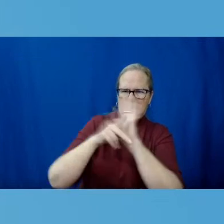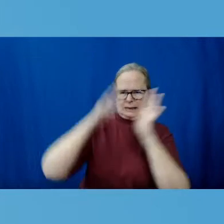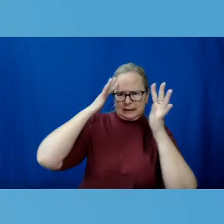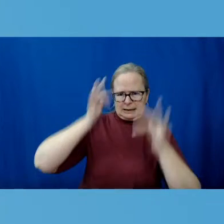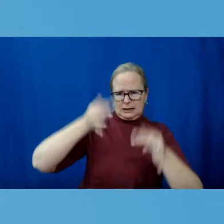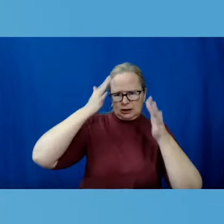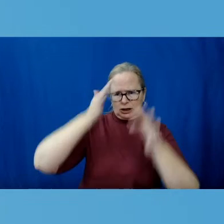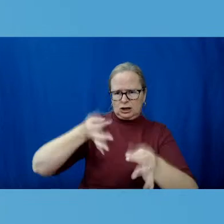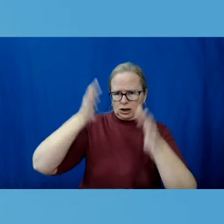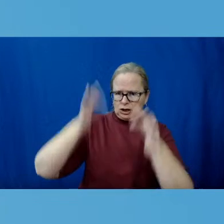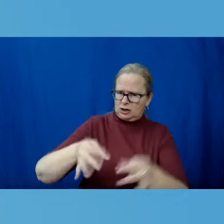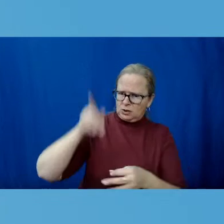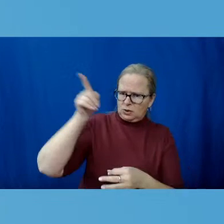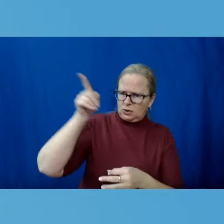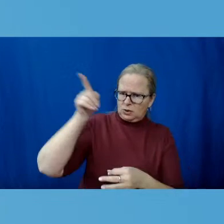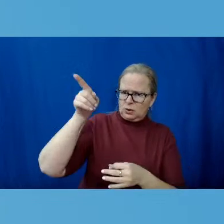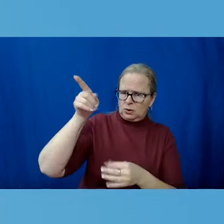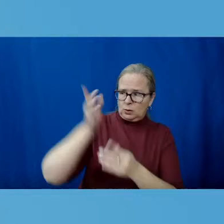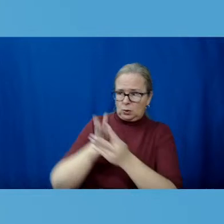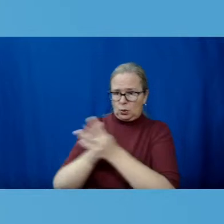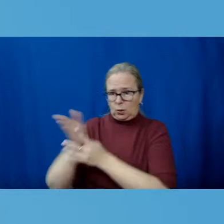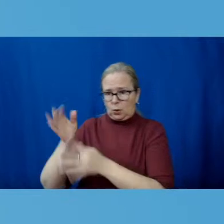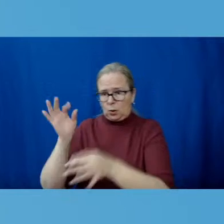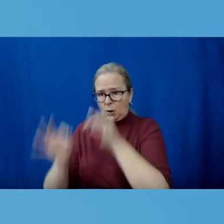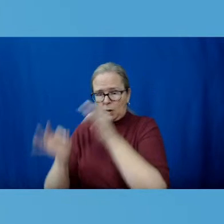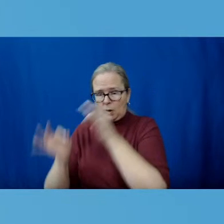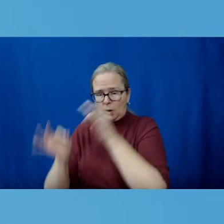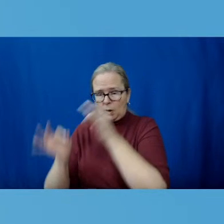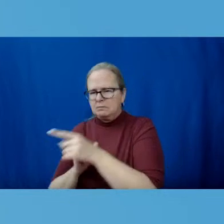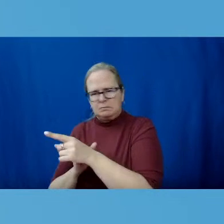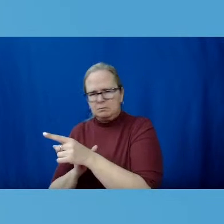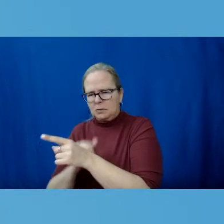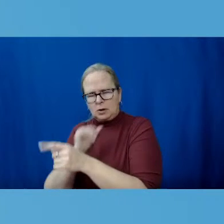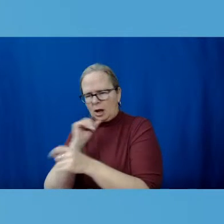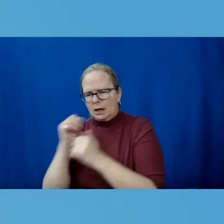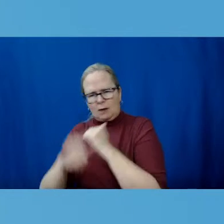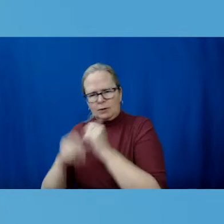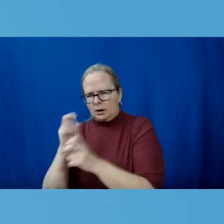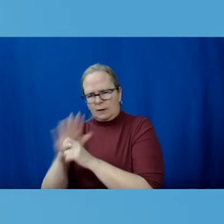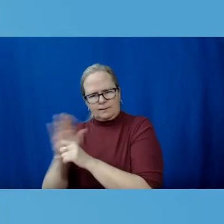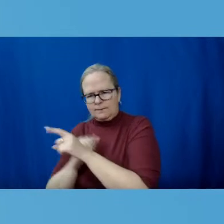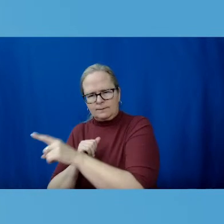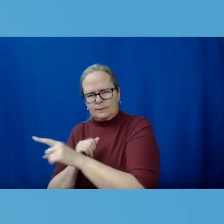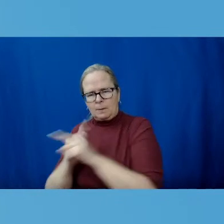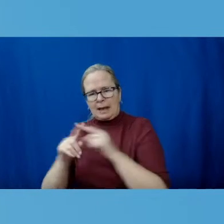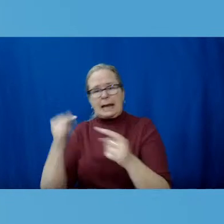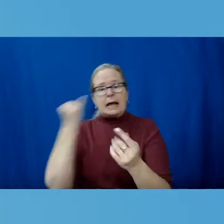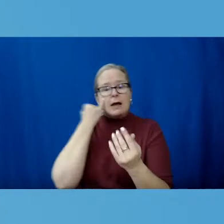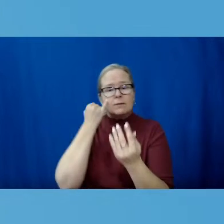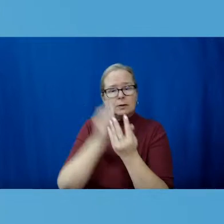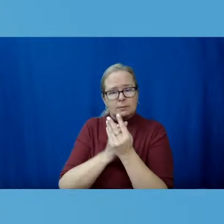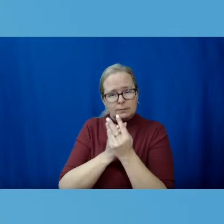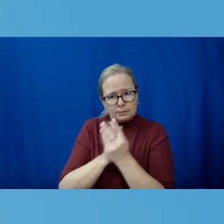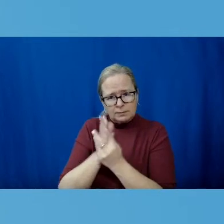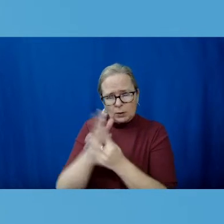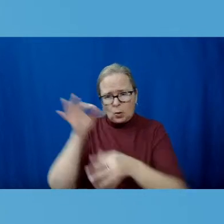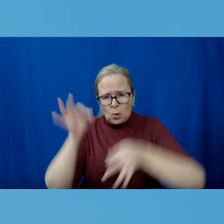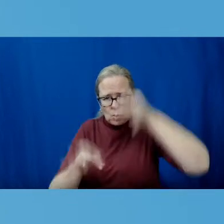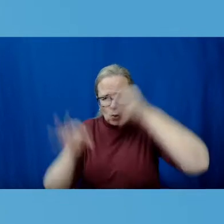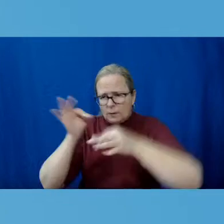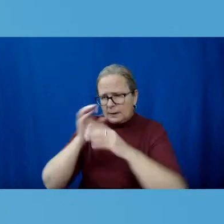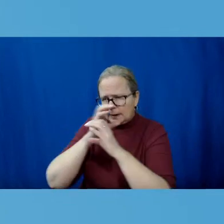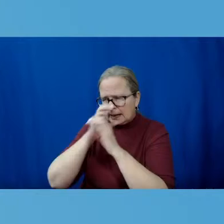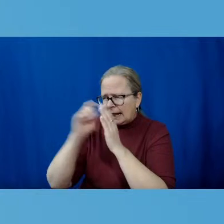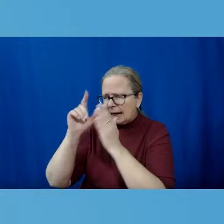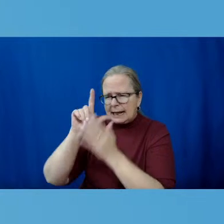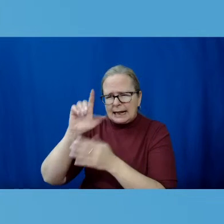first to actually find a legal basis in Canadian law. And even at international law